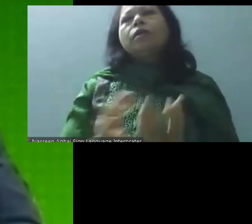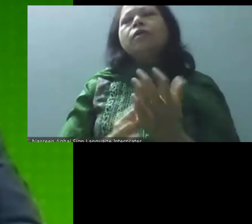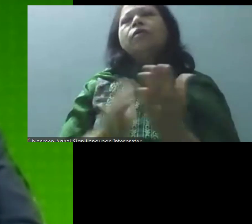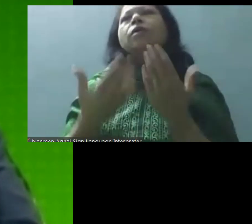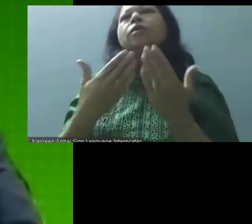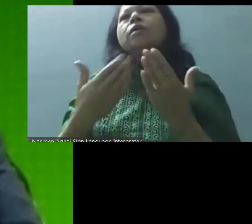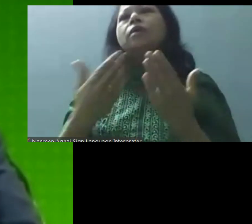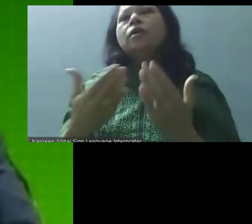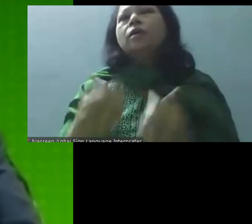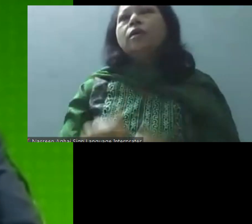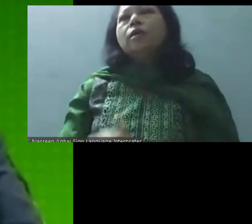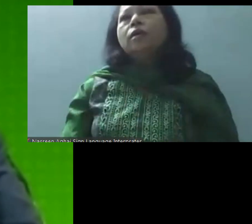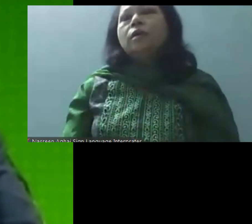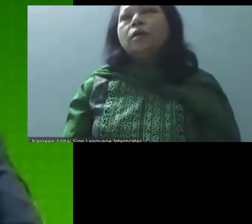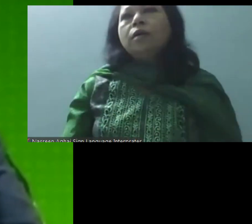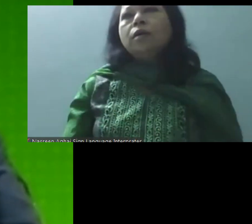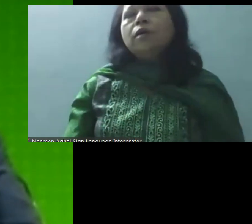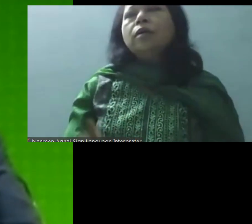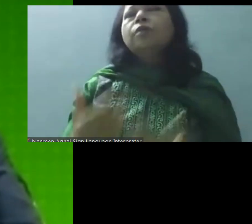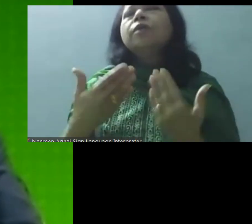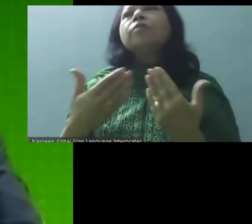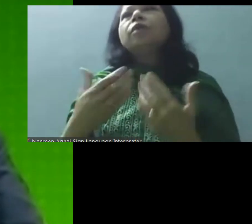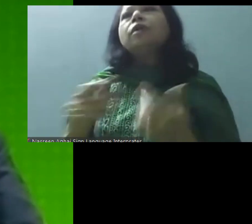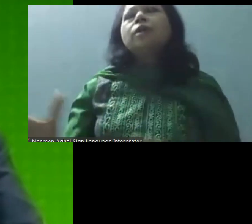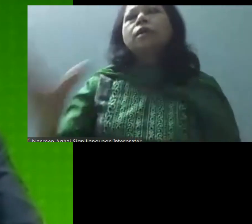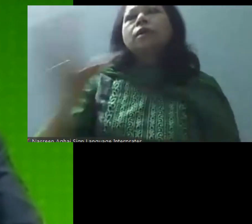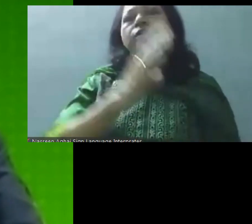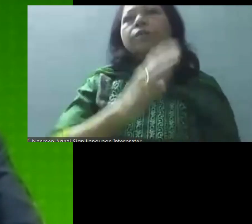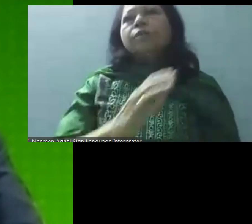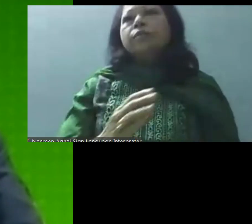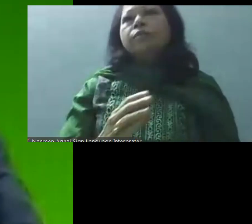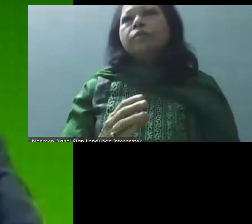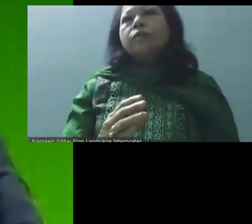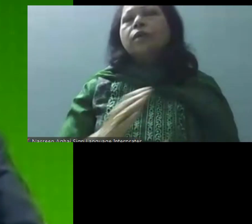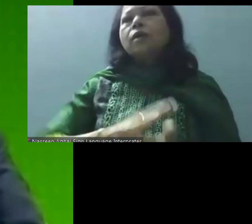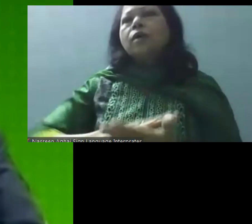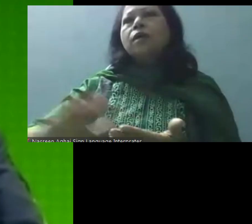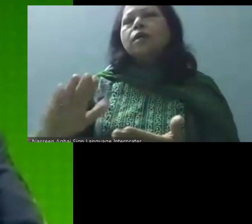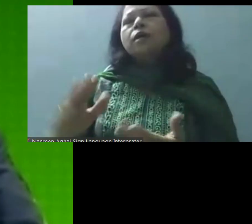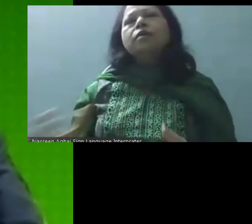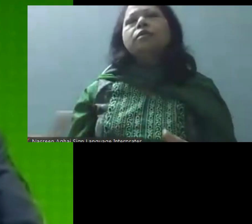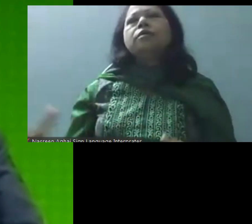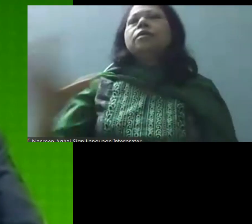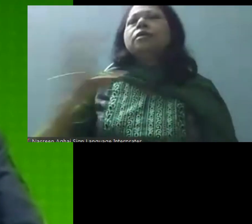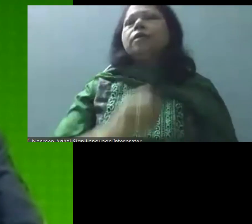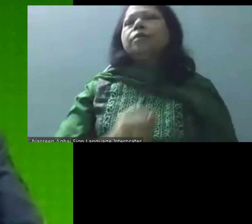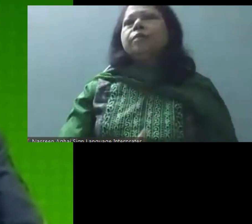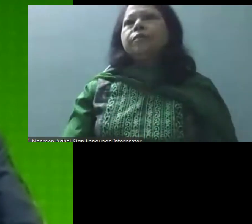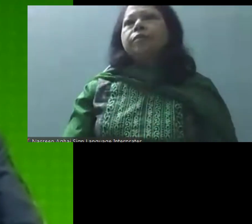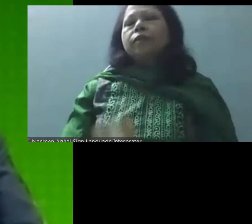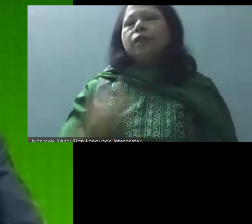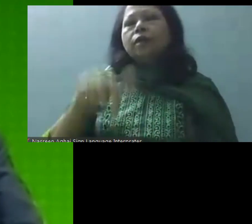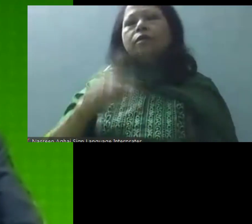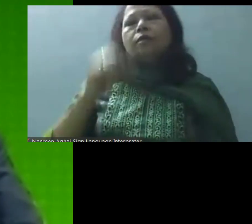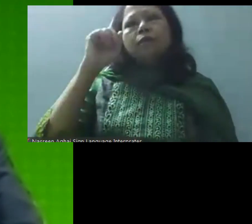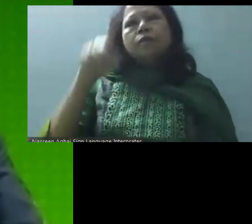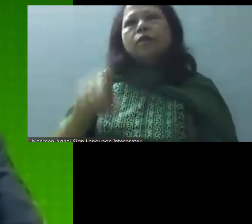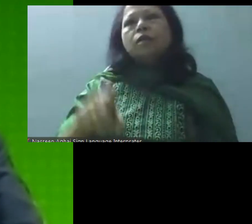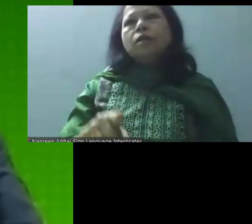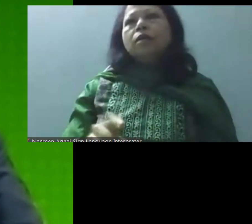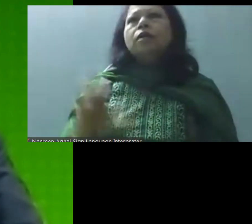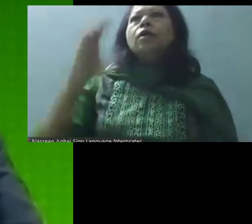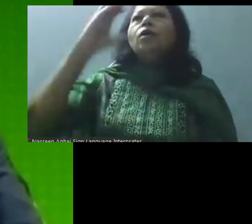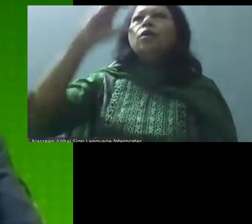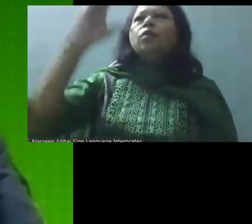still 90% of the students are out of the higher education stream. So in this sense, this COVID-19